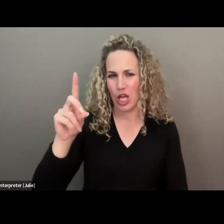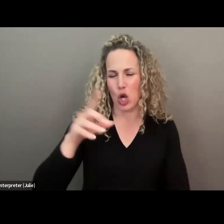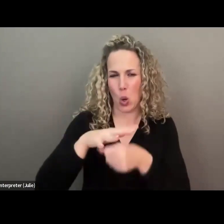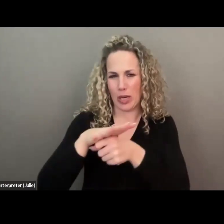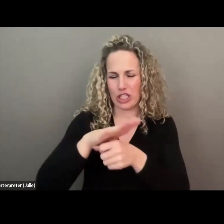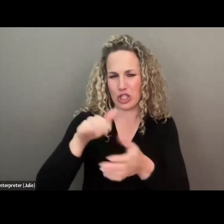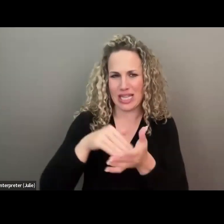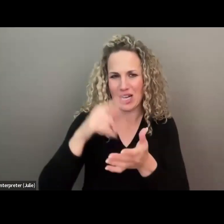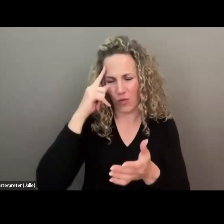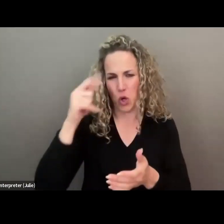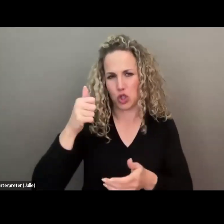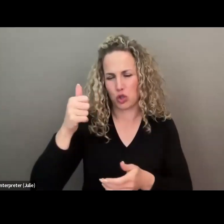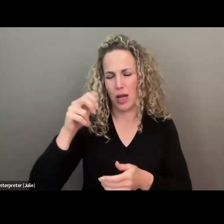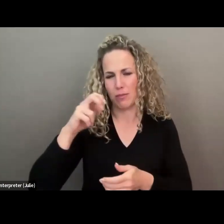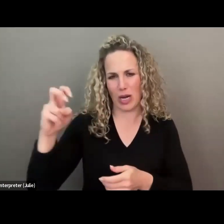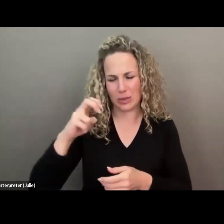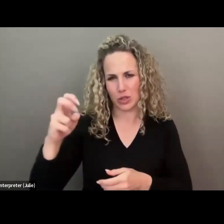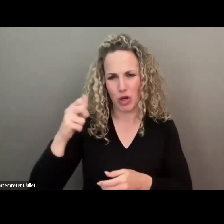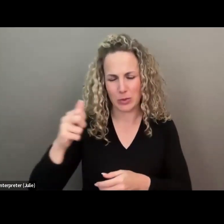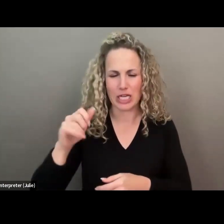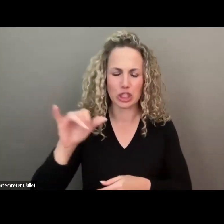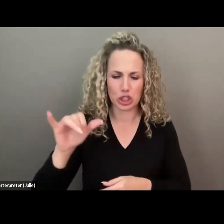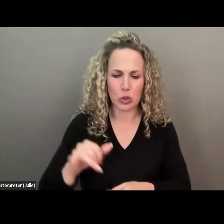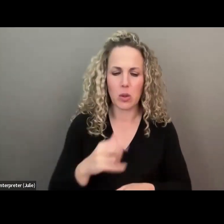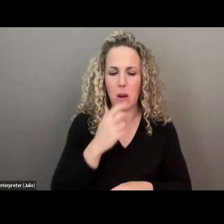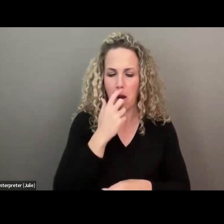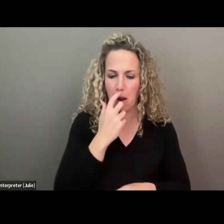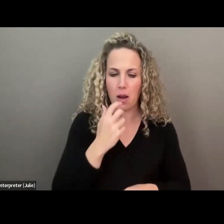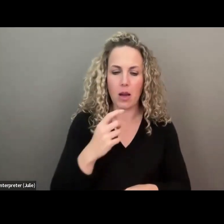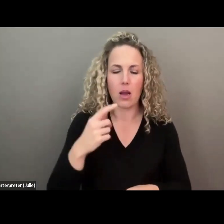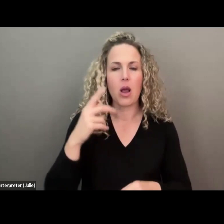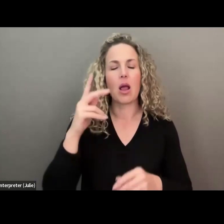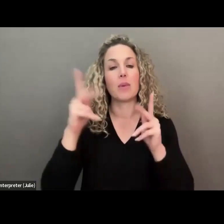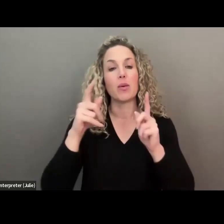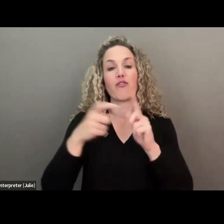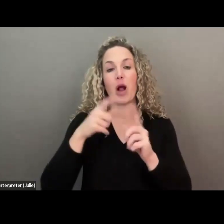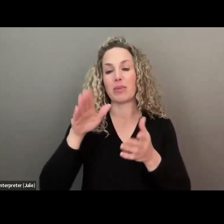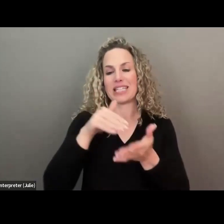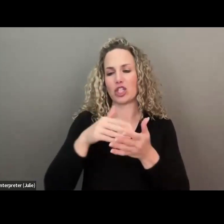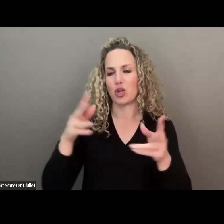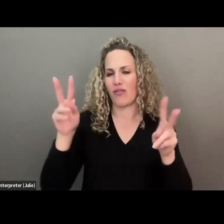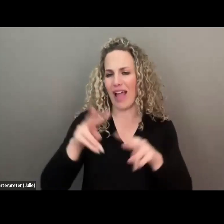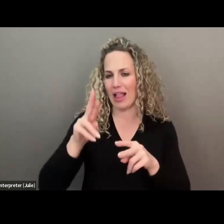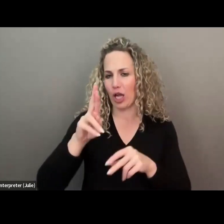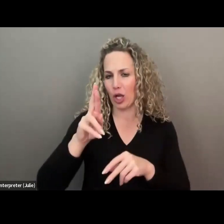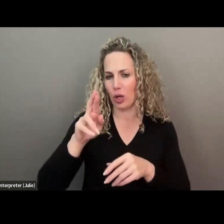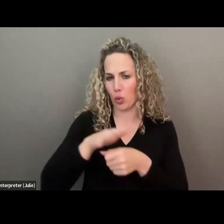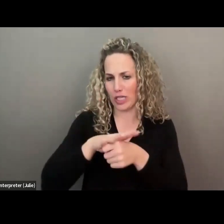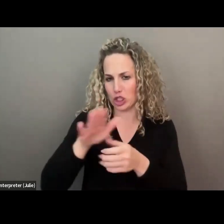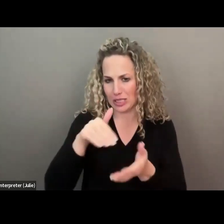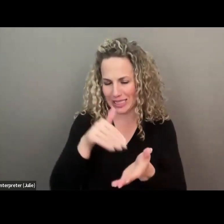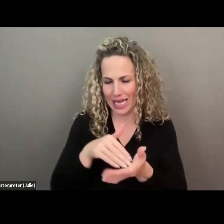for transportation as well. And then we had folks from Central Valley Regional Center, their Director of Client Services, and we